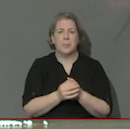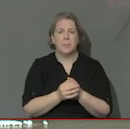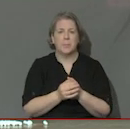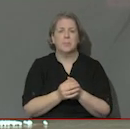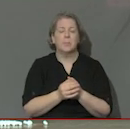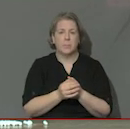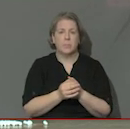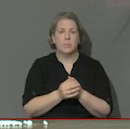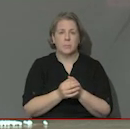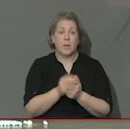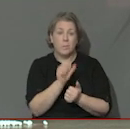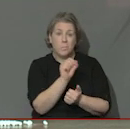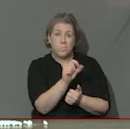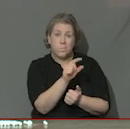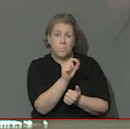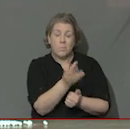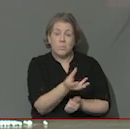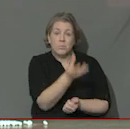And then that will give you